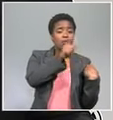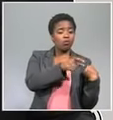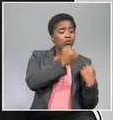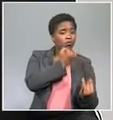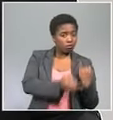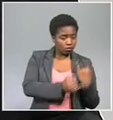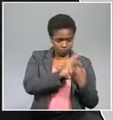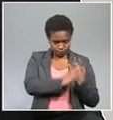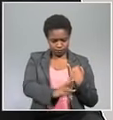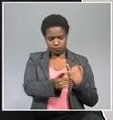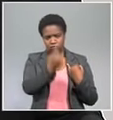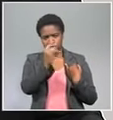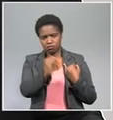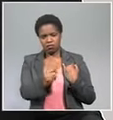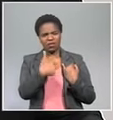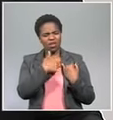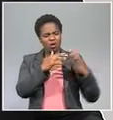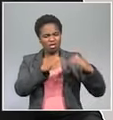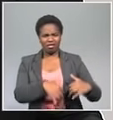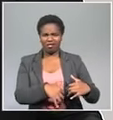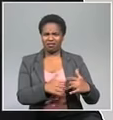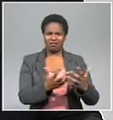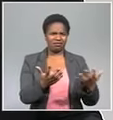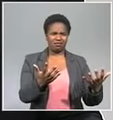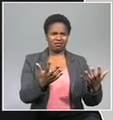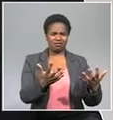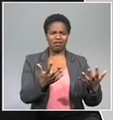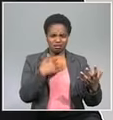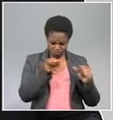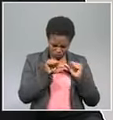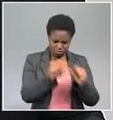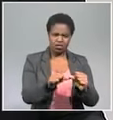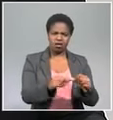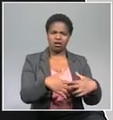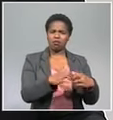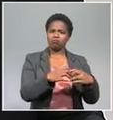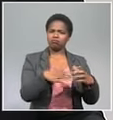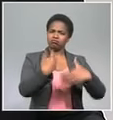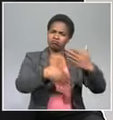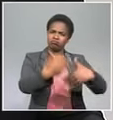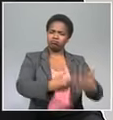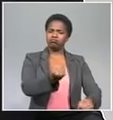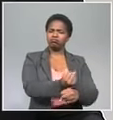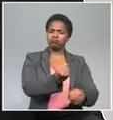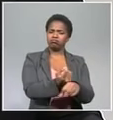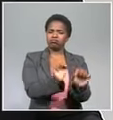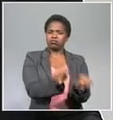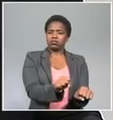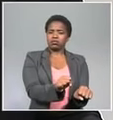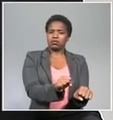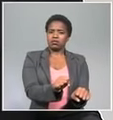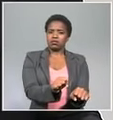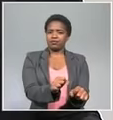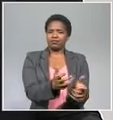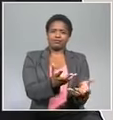my view. That integrity commission, there's never been any position,